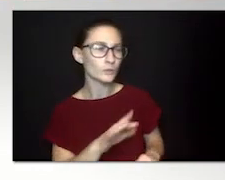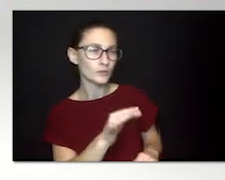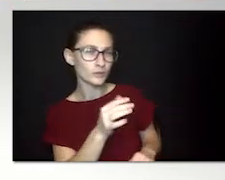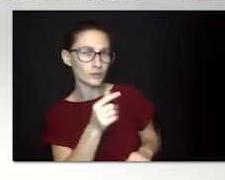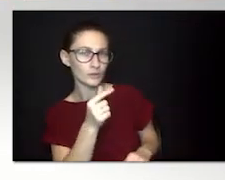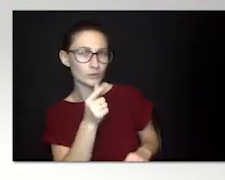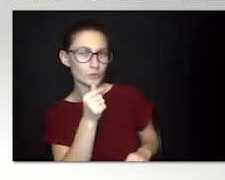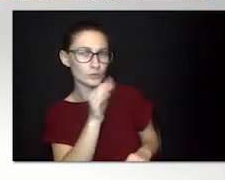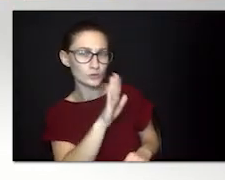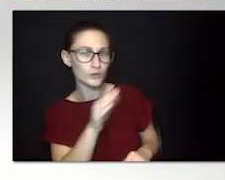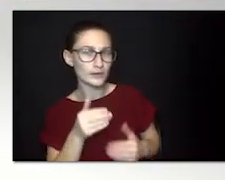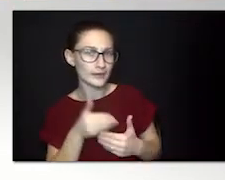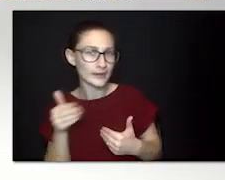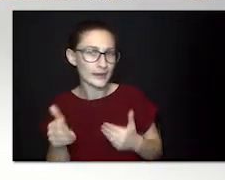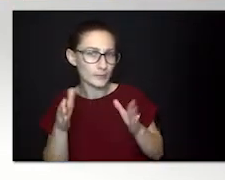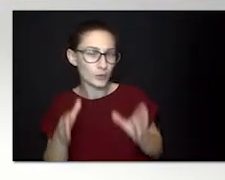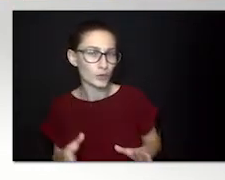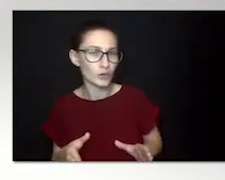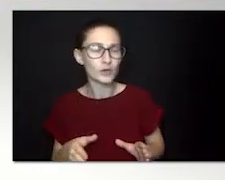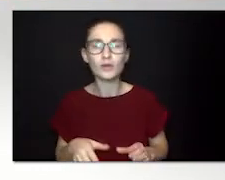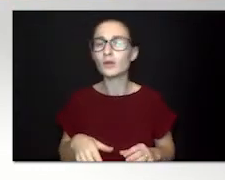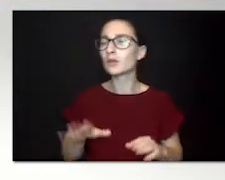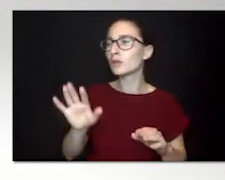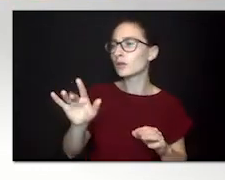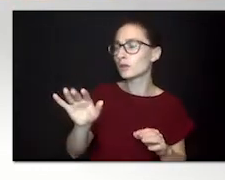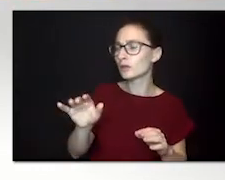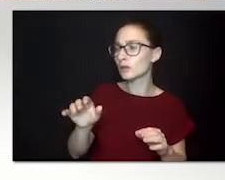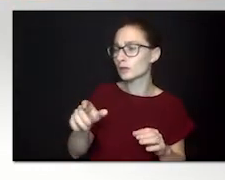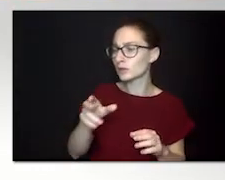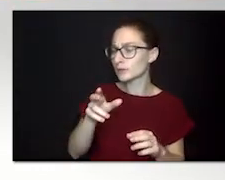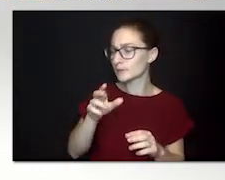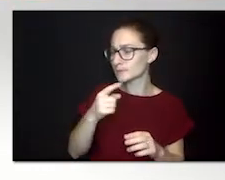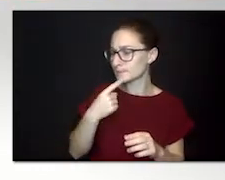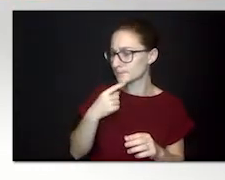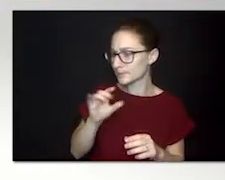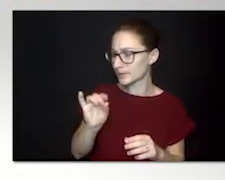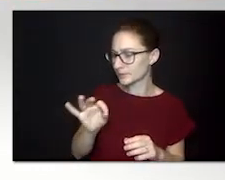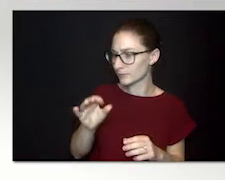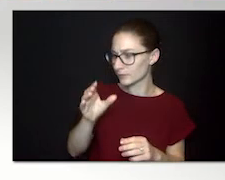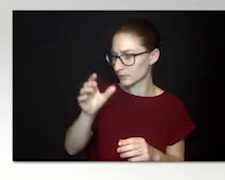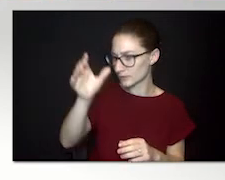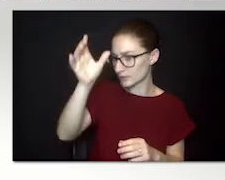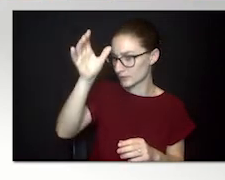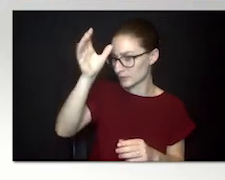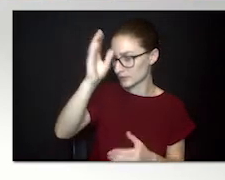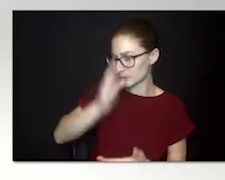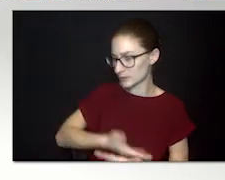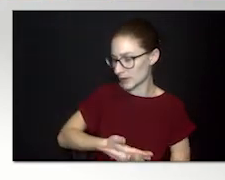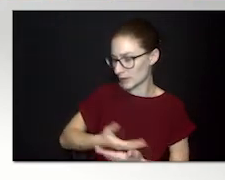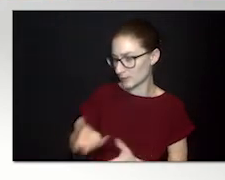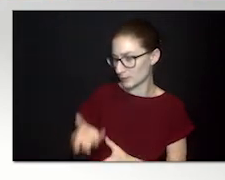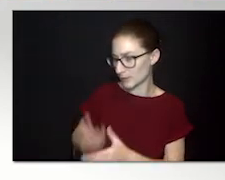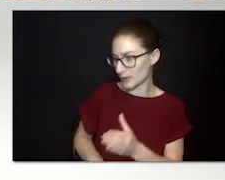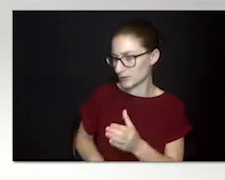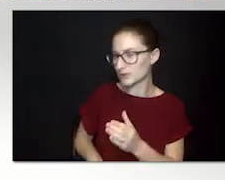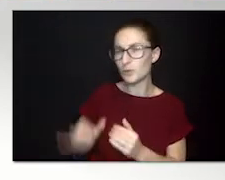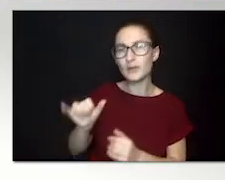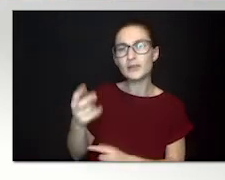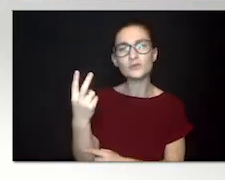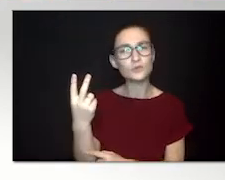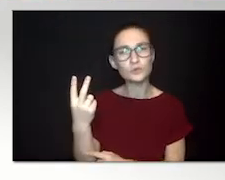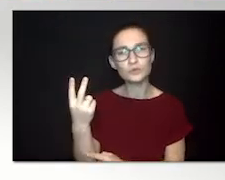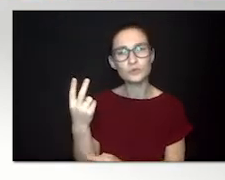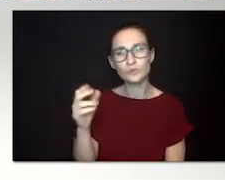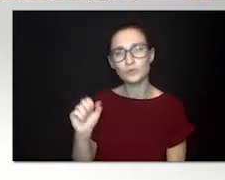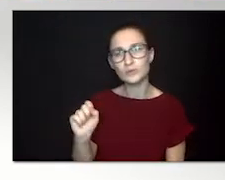okay, just another person. Yeah, but you said it was if the son then passed, then the neighbor could do it. But you said really only one,